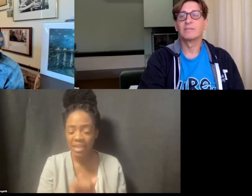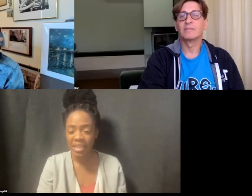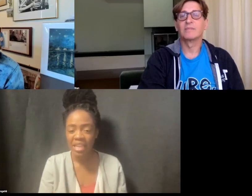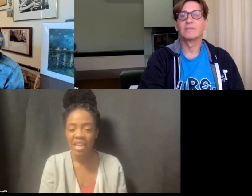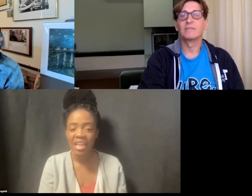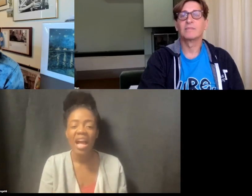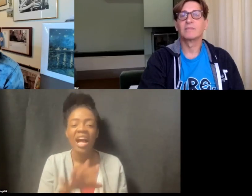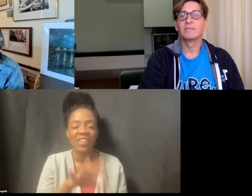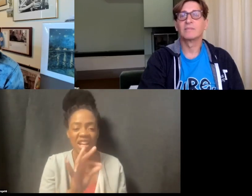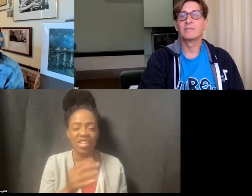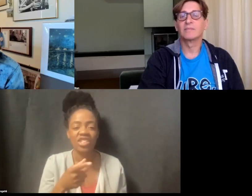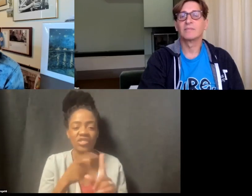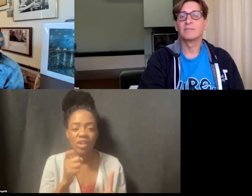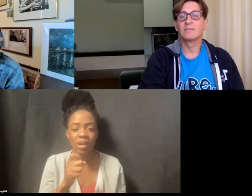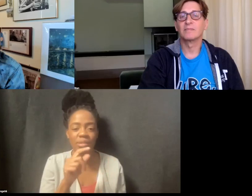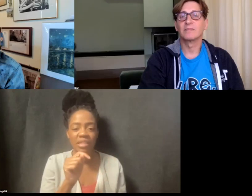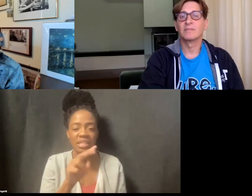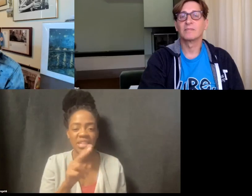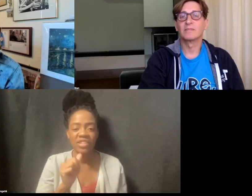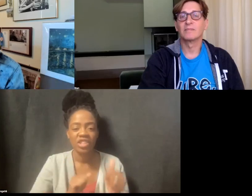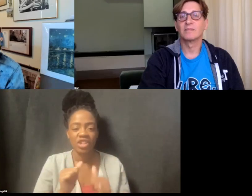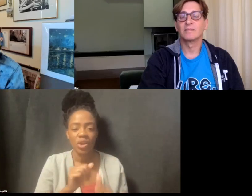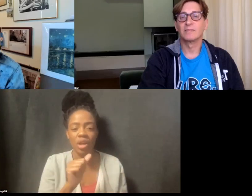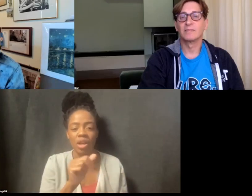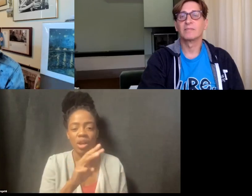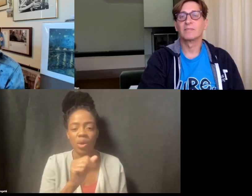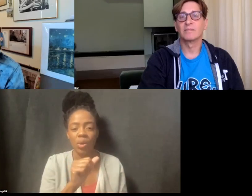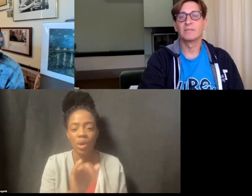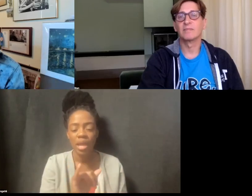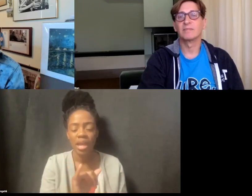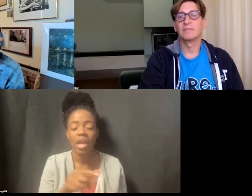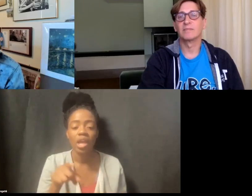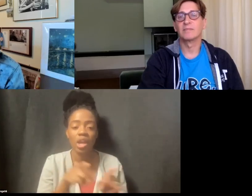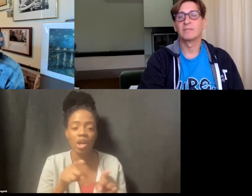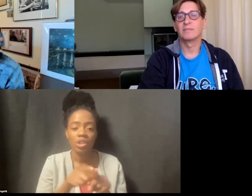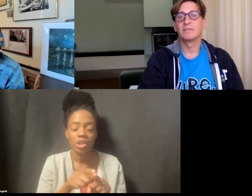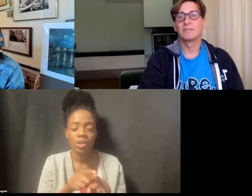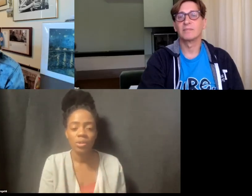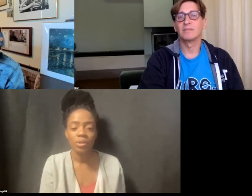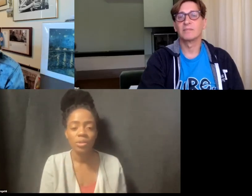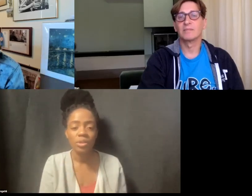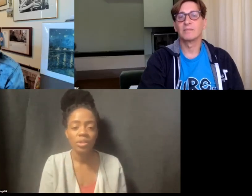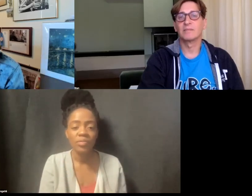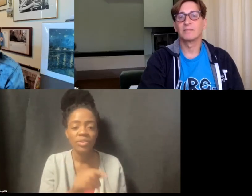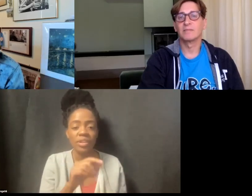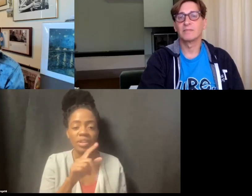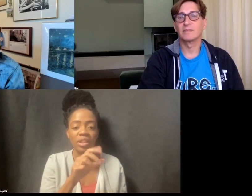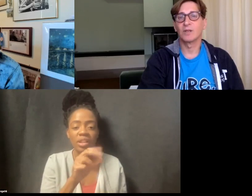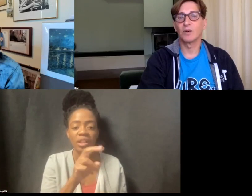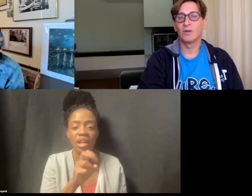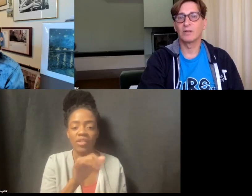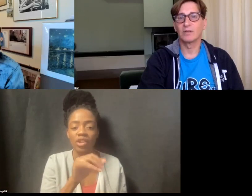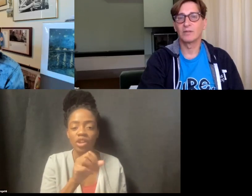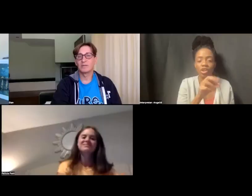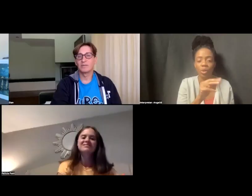Patty from the TV show Away, and also Love You More.